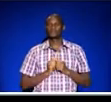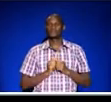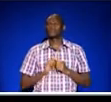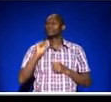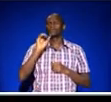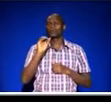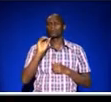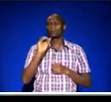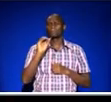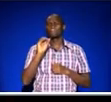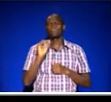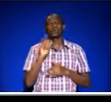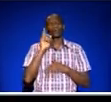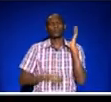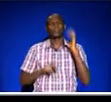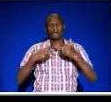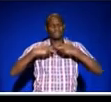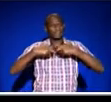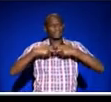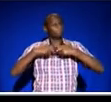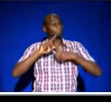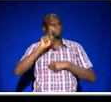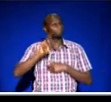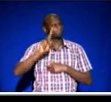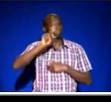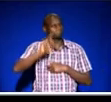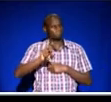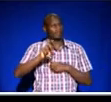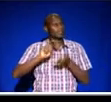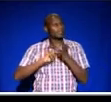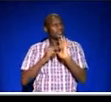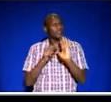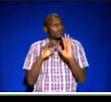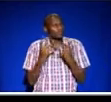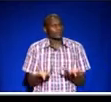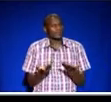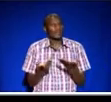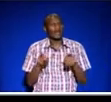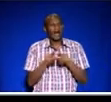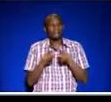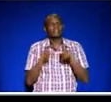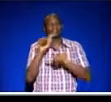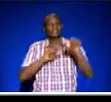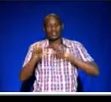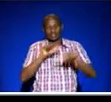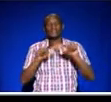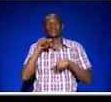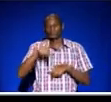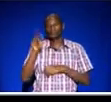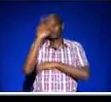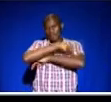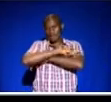So, what is physics? What is the meaning of physics as a science? This is what today I want